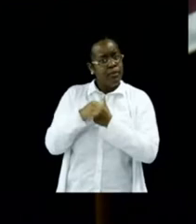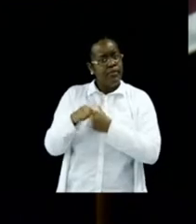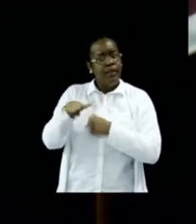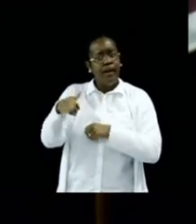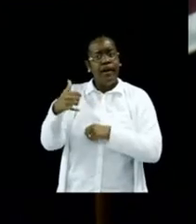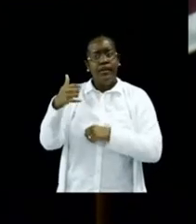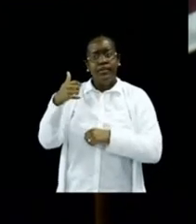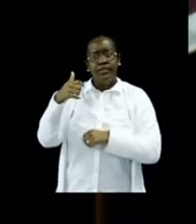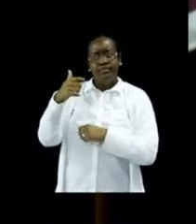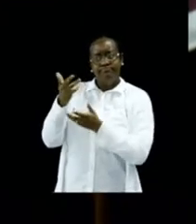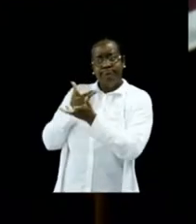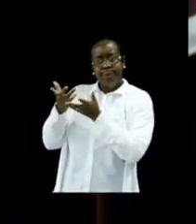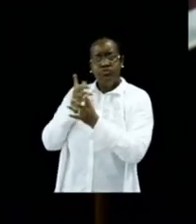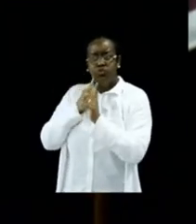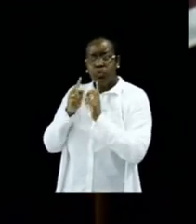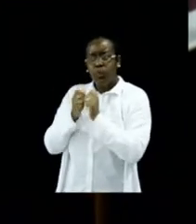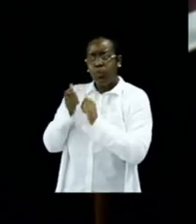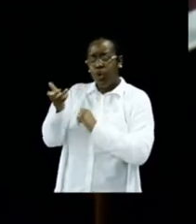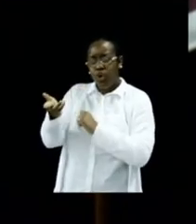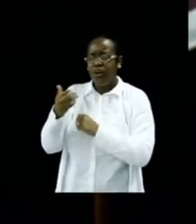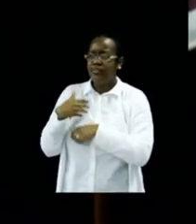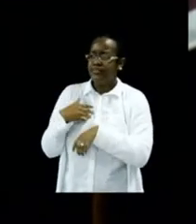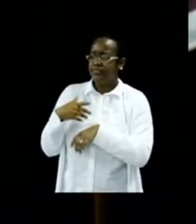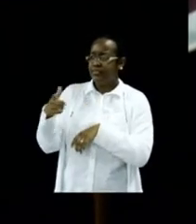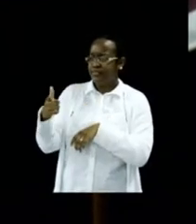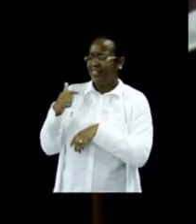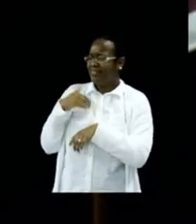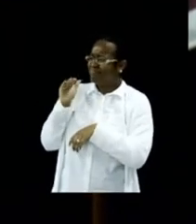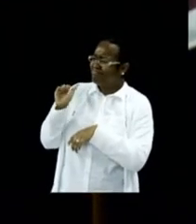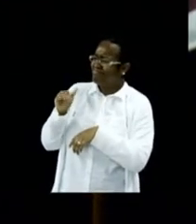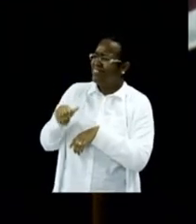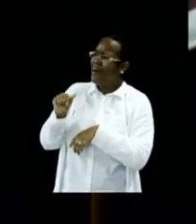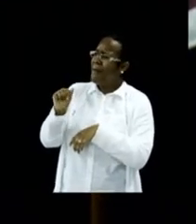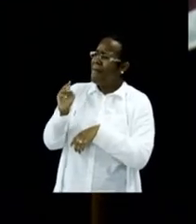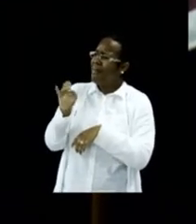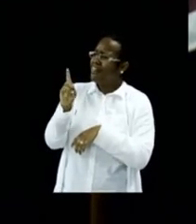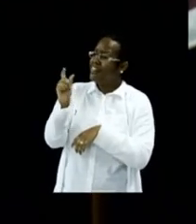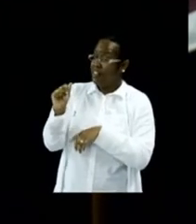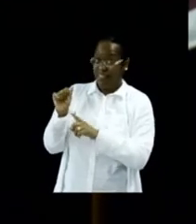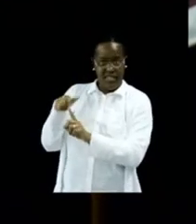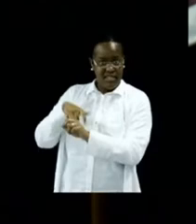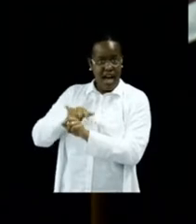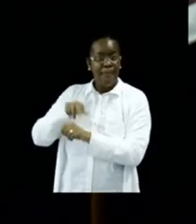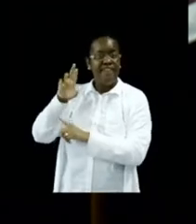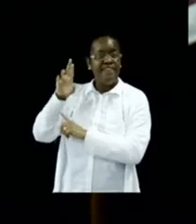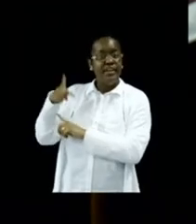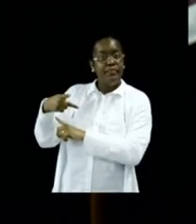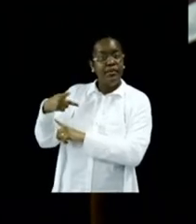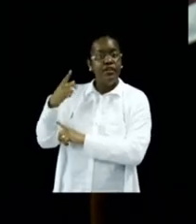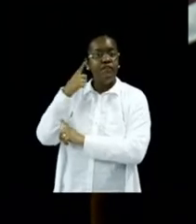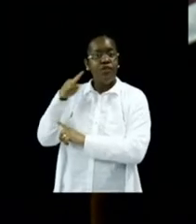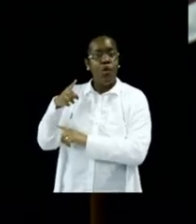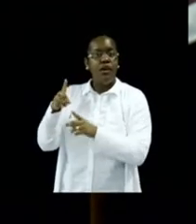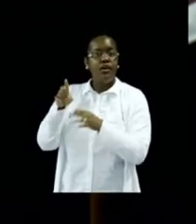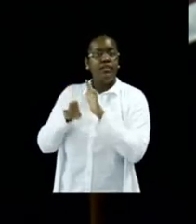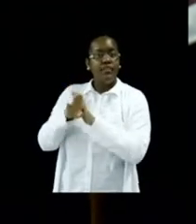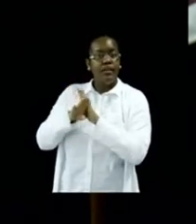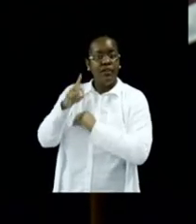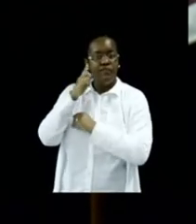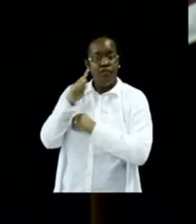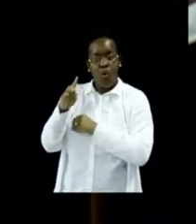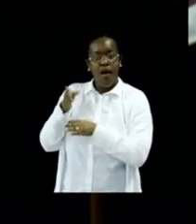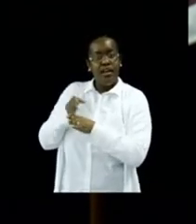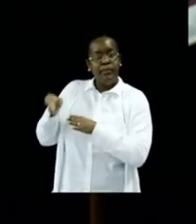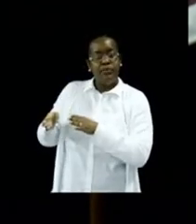with Imelda, and she shared with me, I said, Imelda, at the time she was the VP of development for